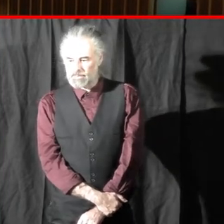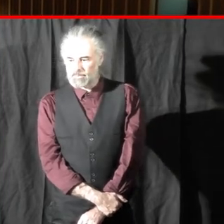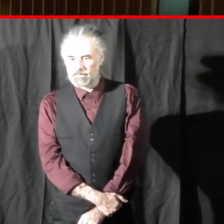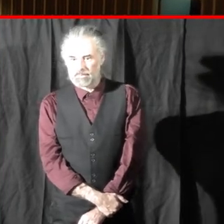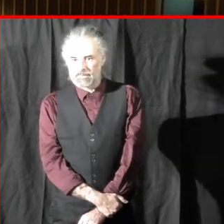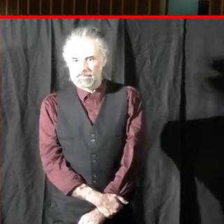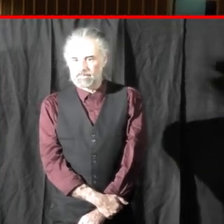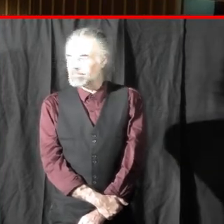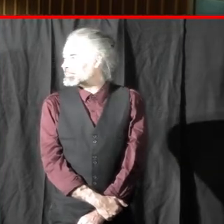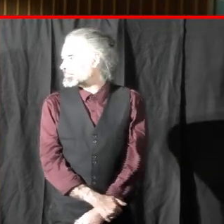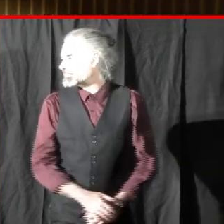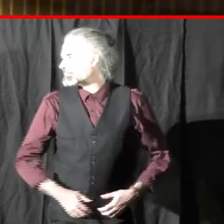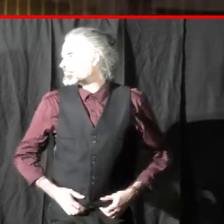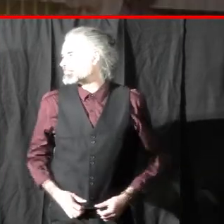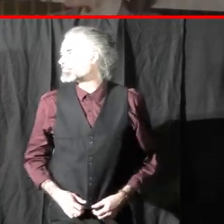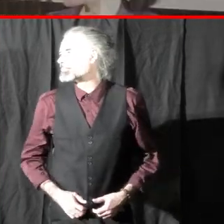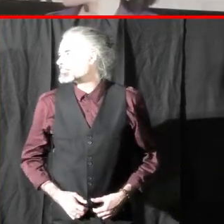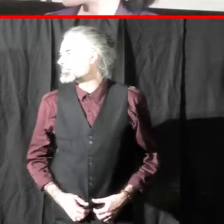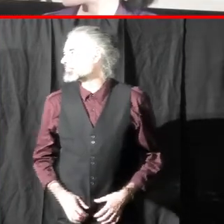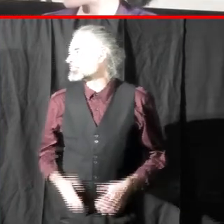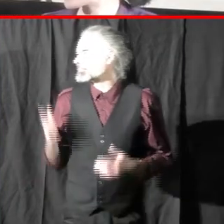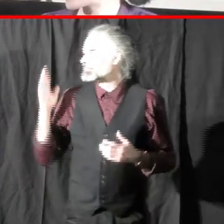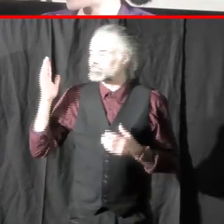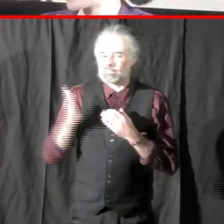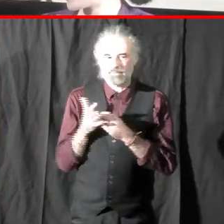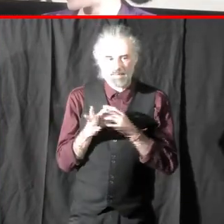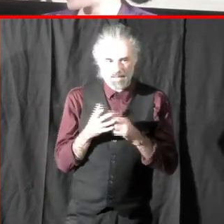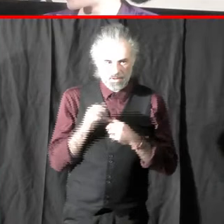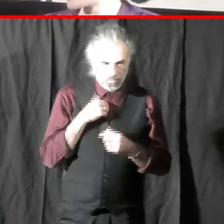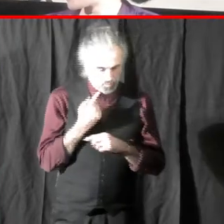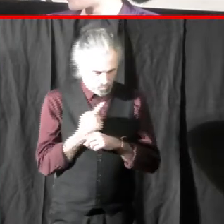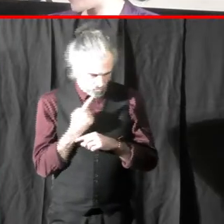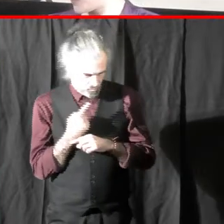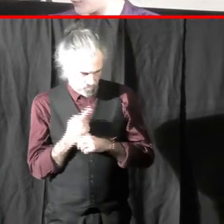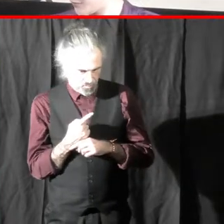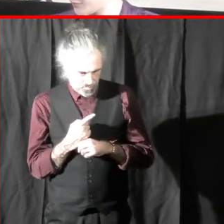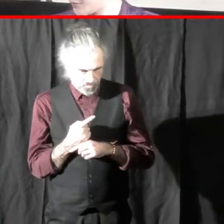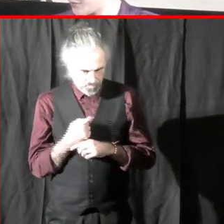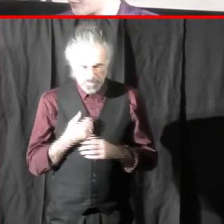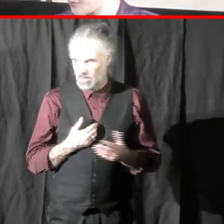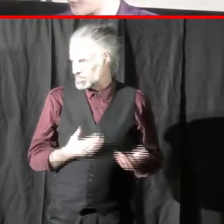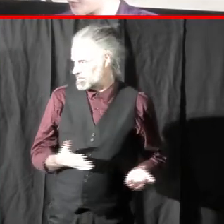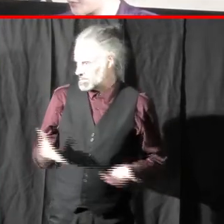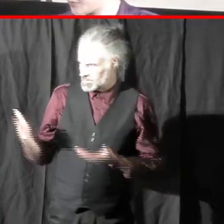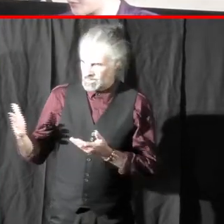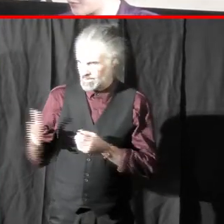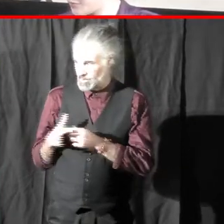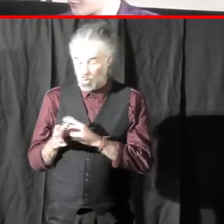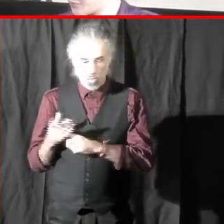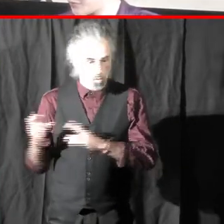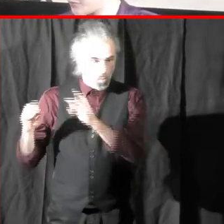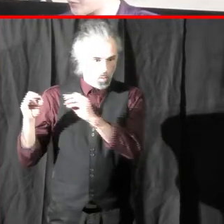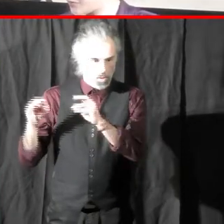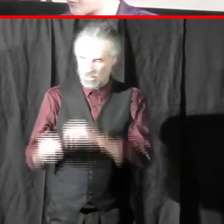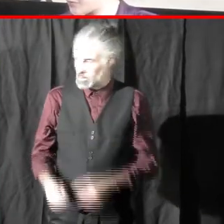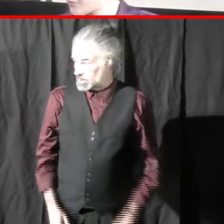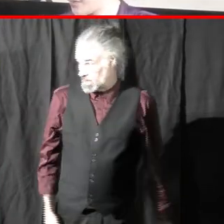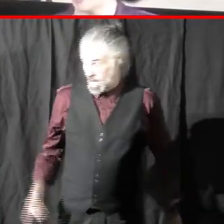Paul! Okay, Maria, I'm going to talk to you in a minute. I'm going to go to Paul now because things are going hot. Yeah, how long have you